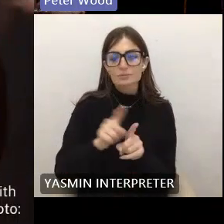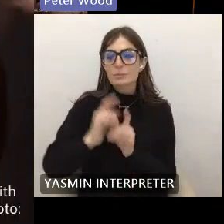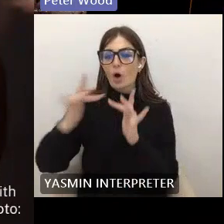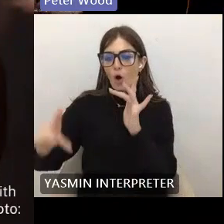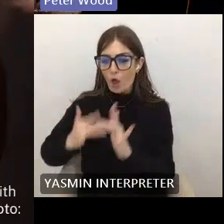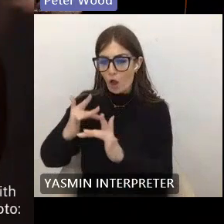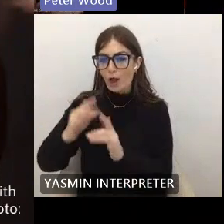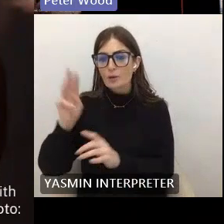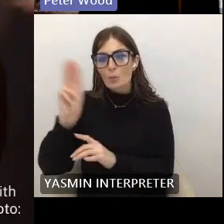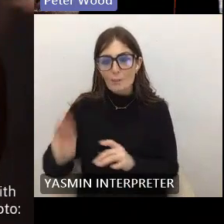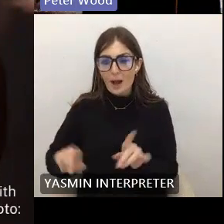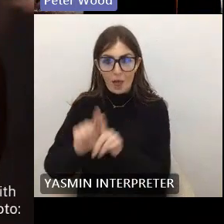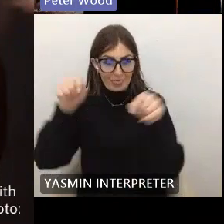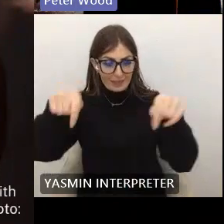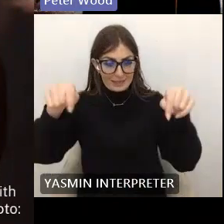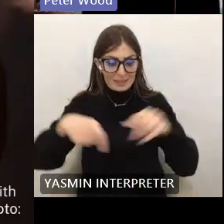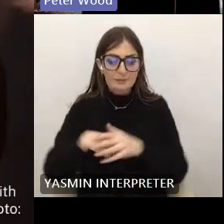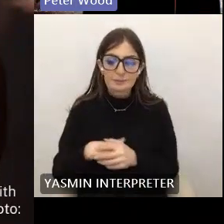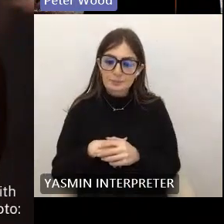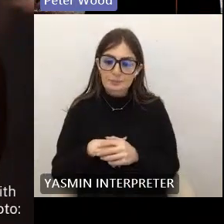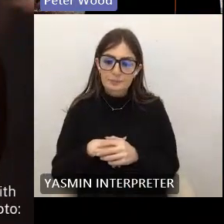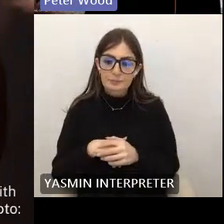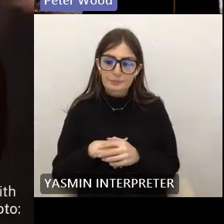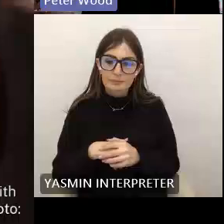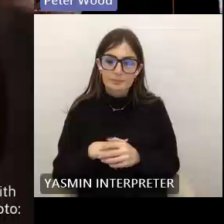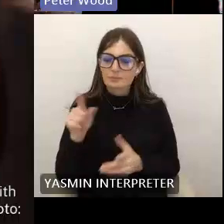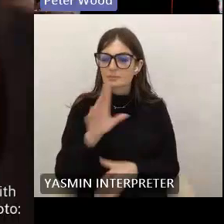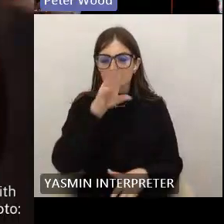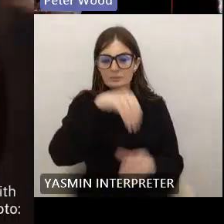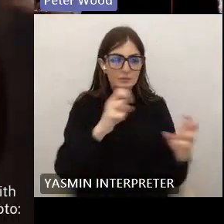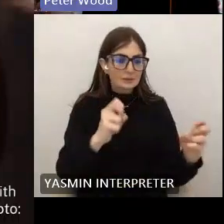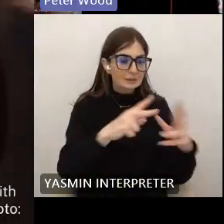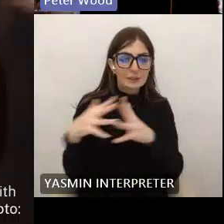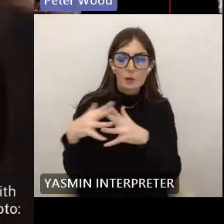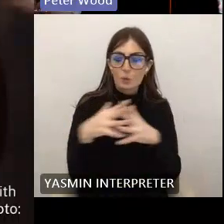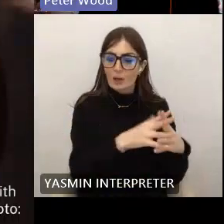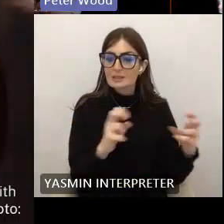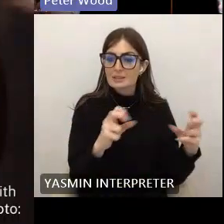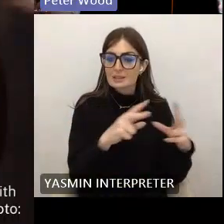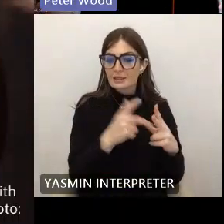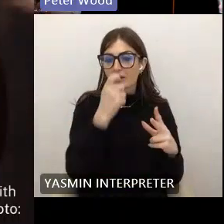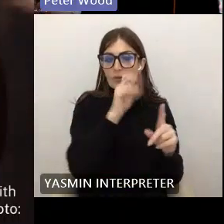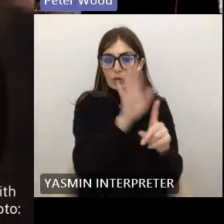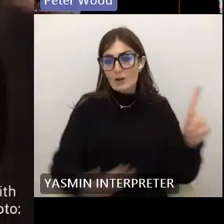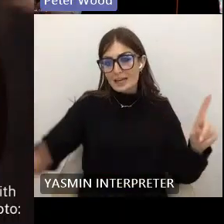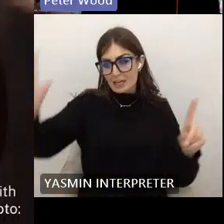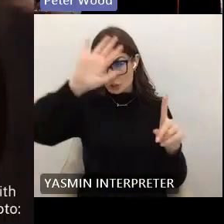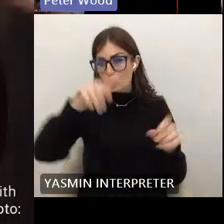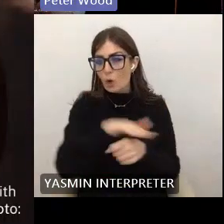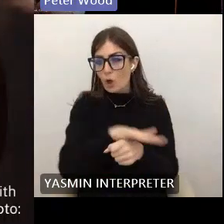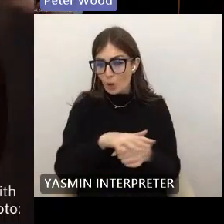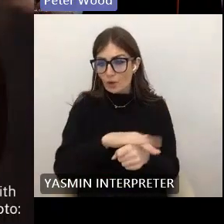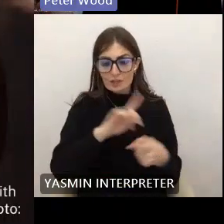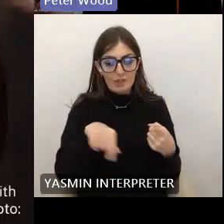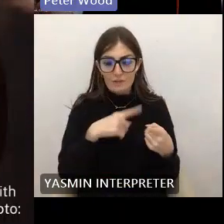online webinars such as this. And the sessions will include Sydney, Western Sydney, and a number of regional locations in the first